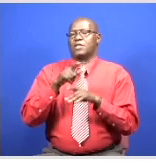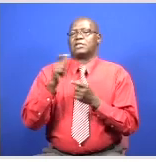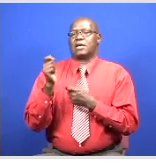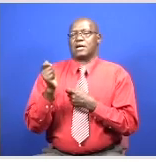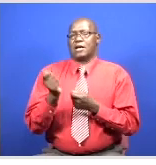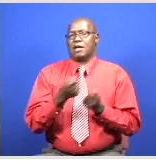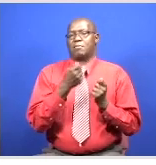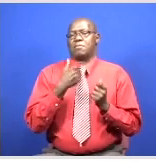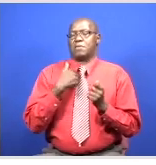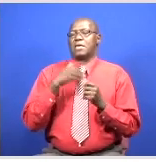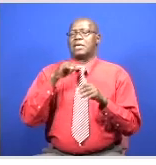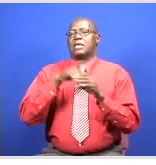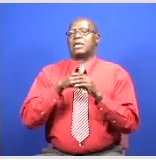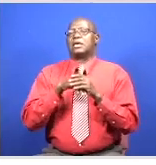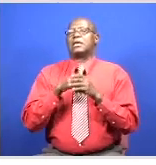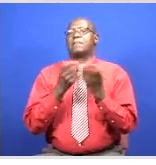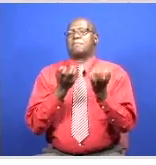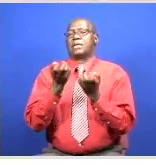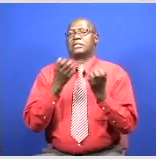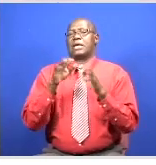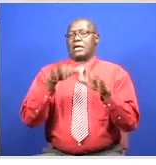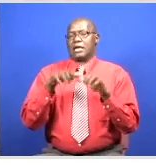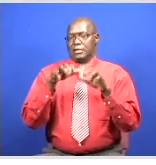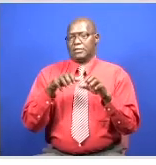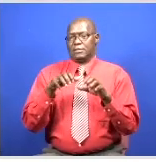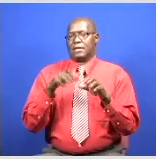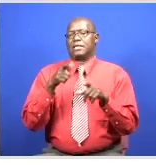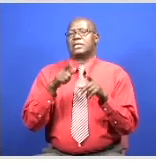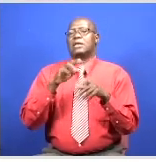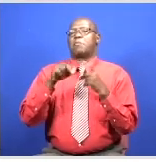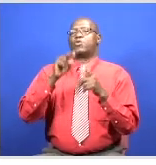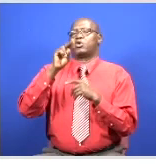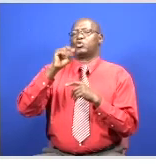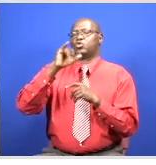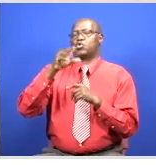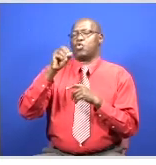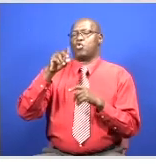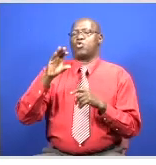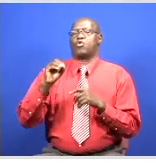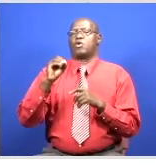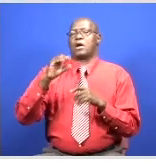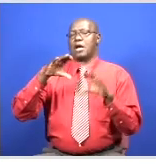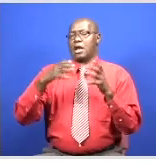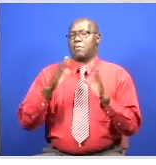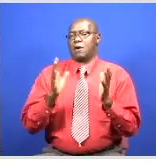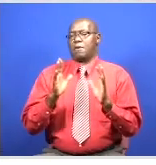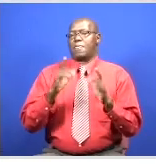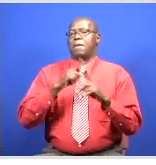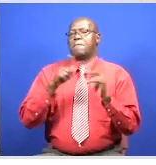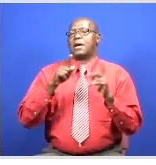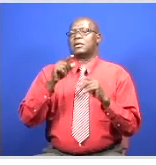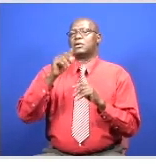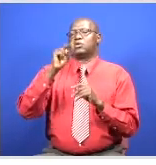in agribusiness. It's not about Njoro club, it's about the Njoro